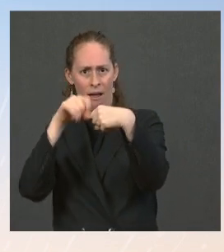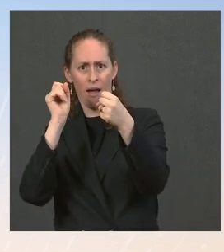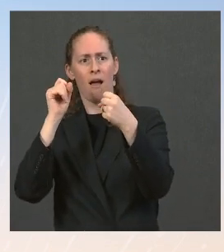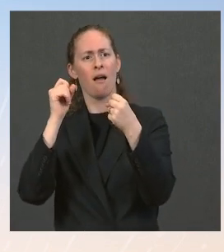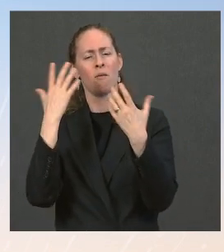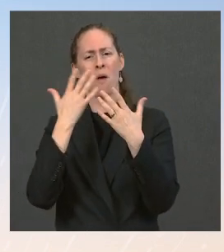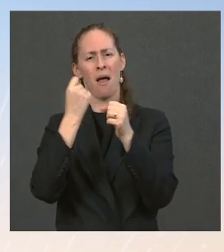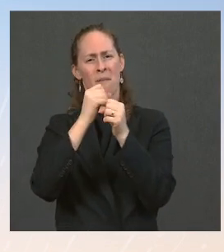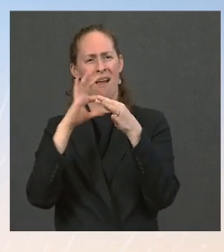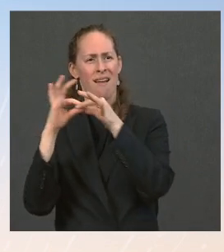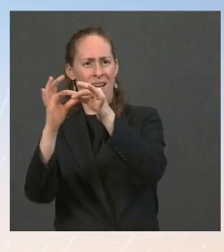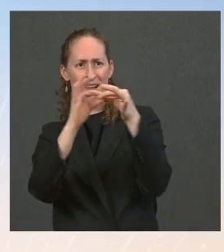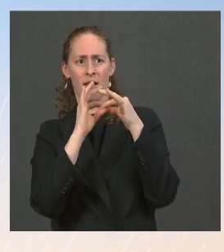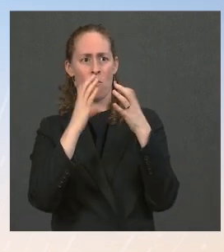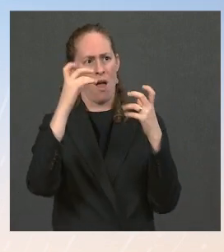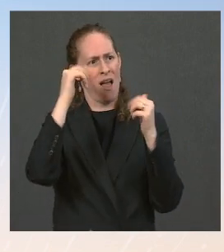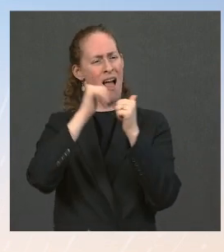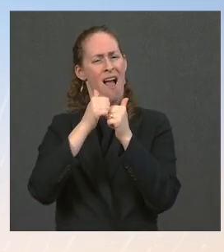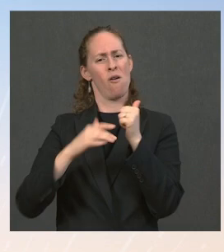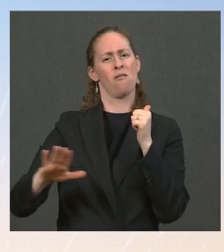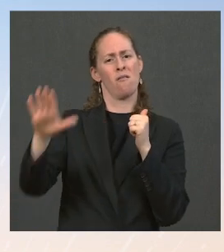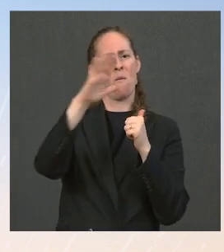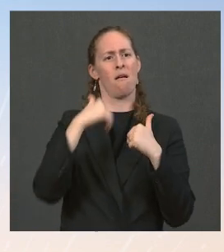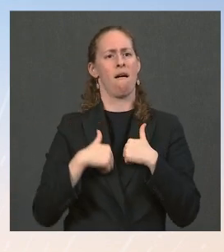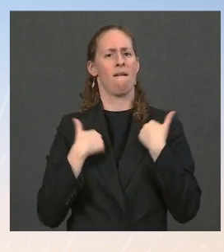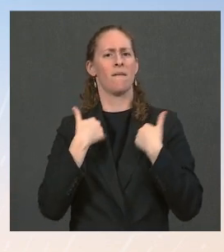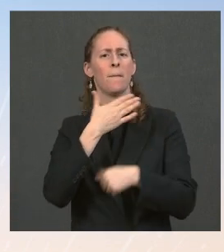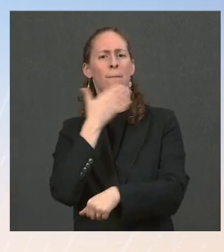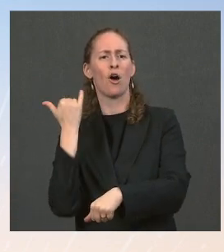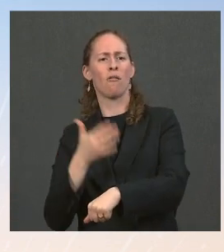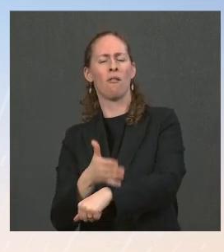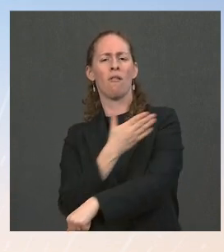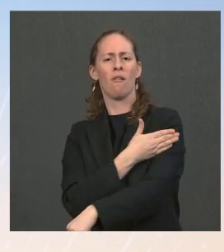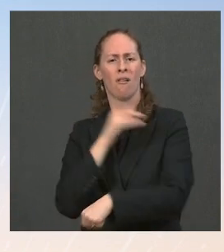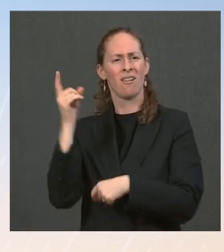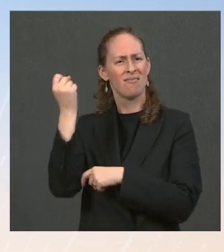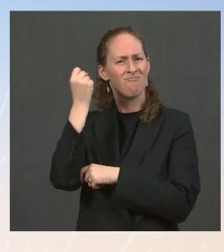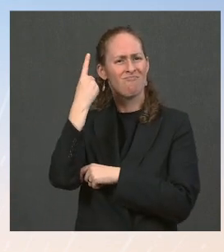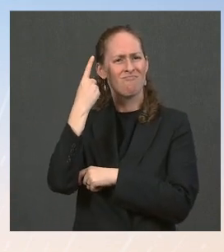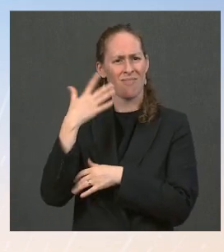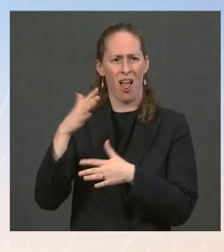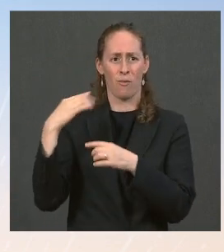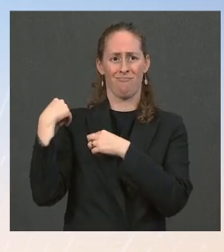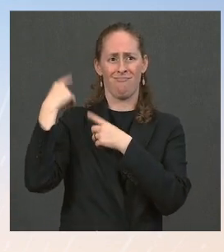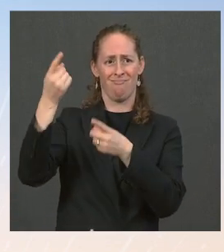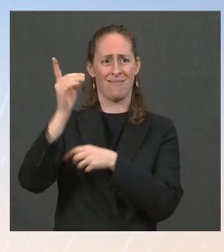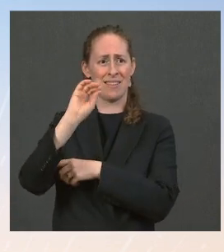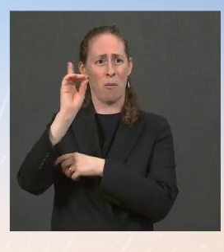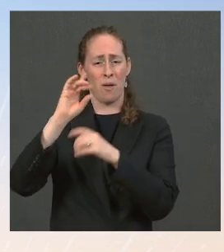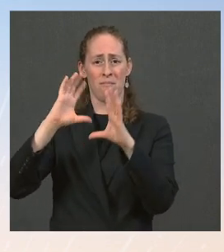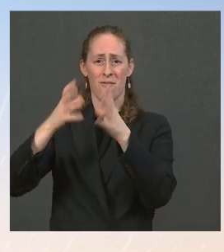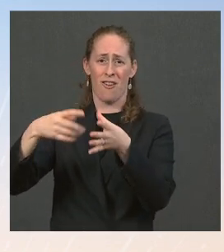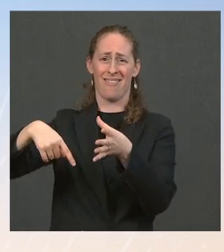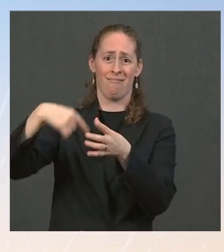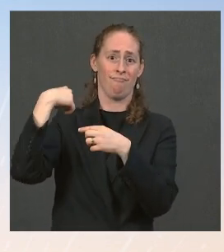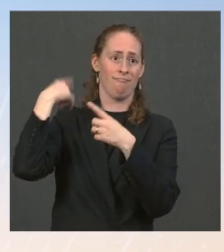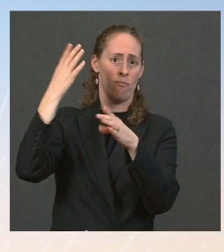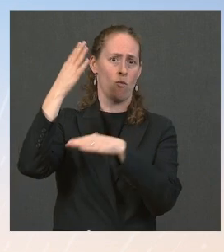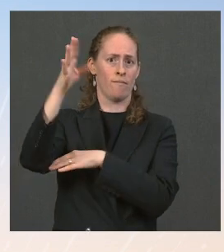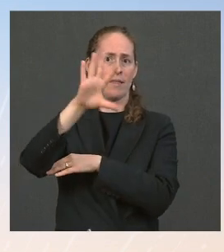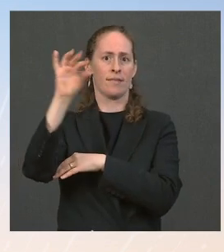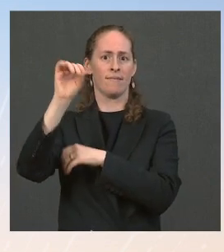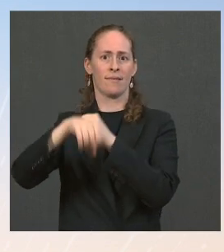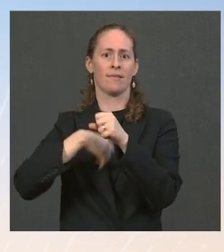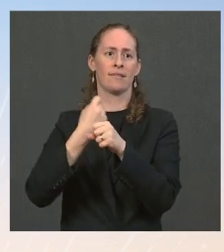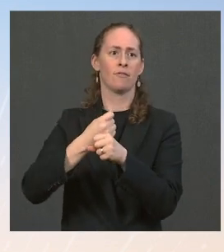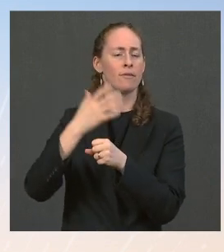better in this country. He understands, and he's been a part of the Democratic Party for 50 years. He understands there are disagreements. Some of those are